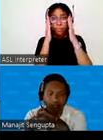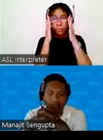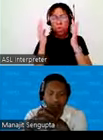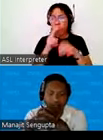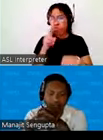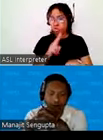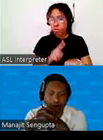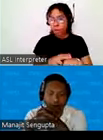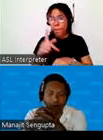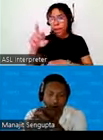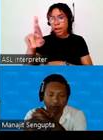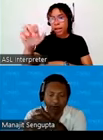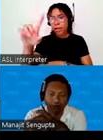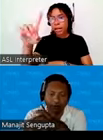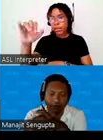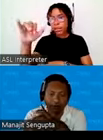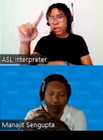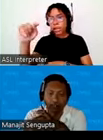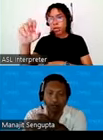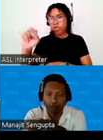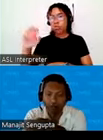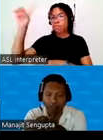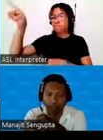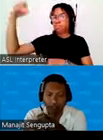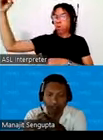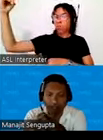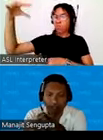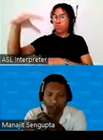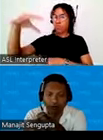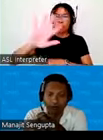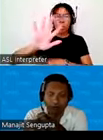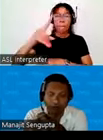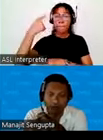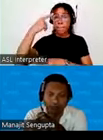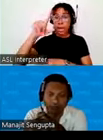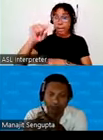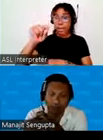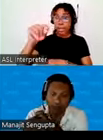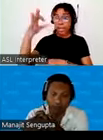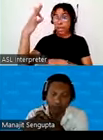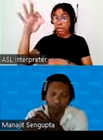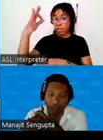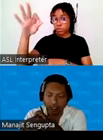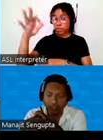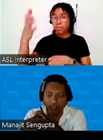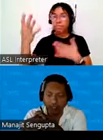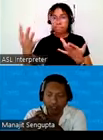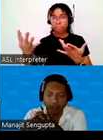radiation, the GHI, the global horizontal irradiance for 2019, which this year has been a focus of the